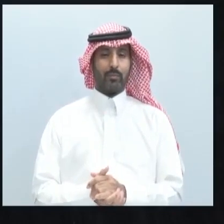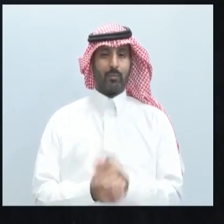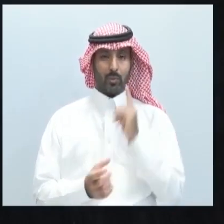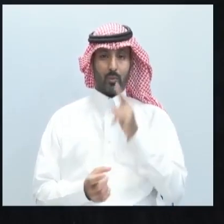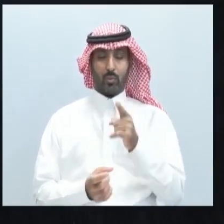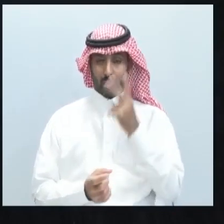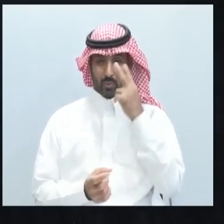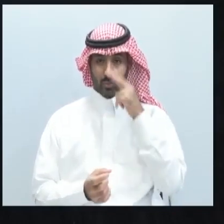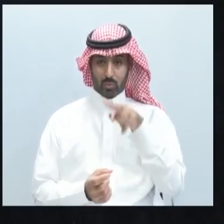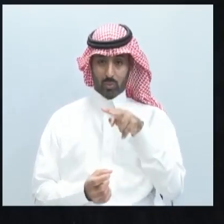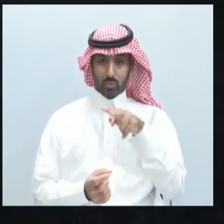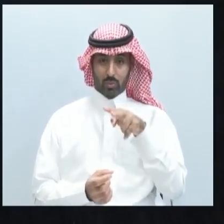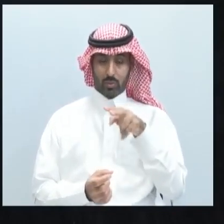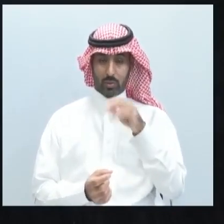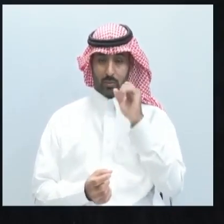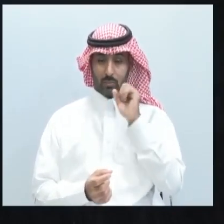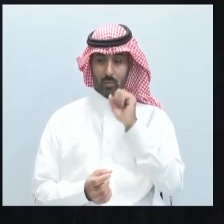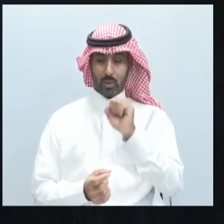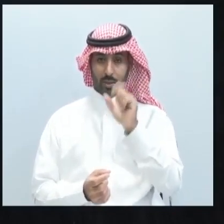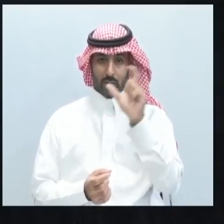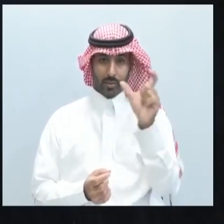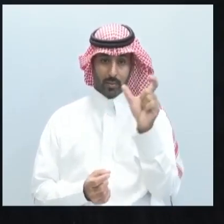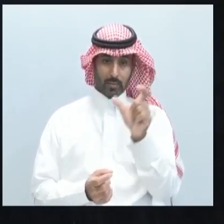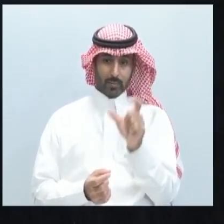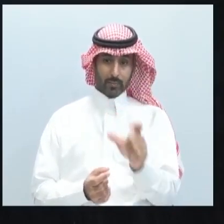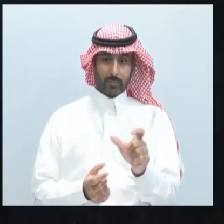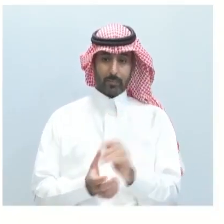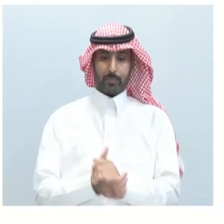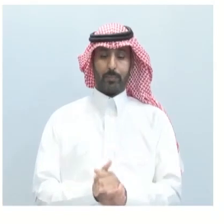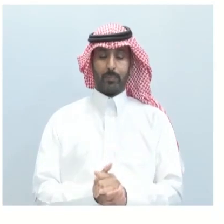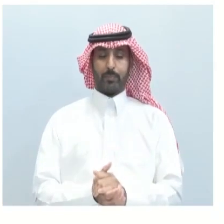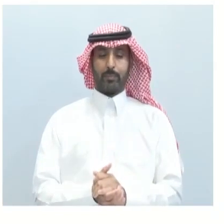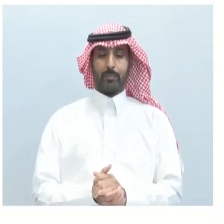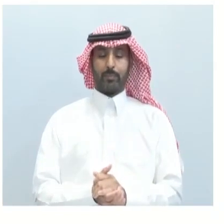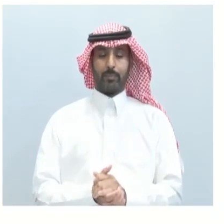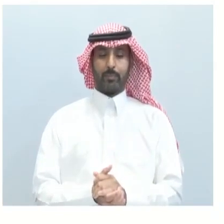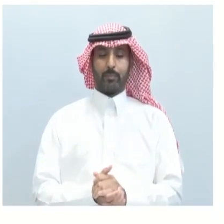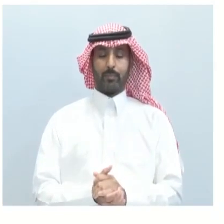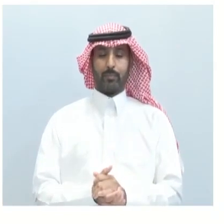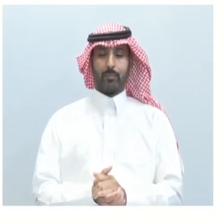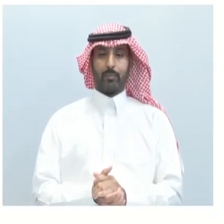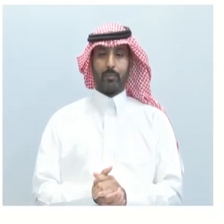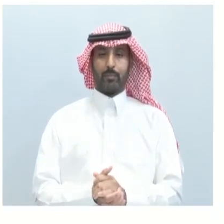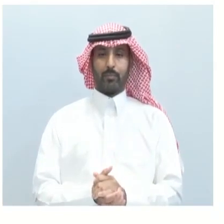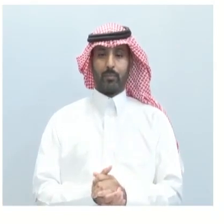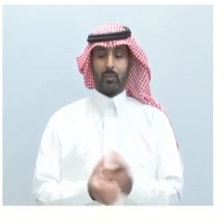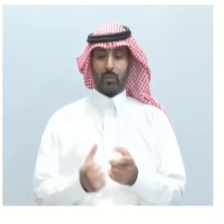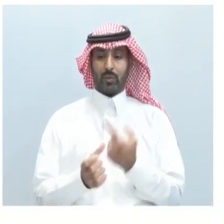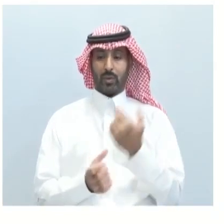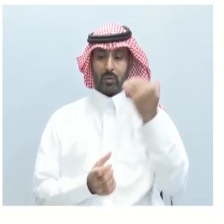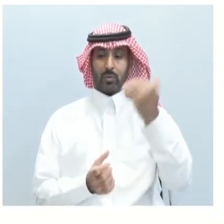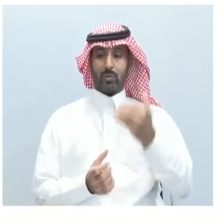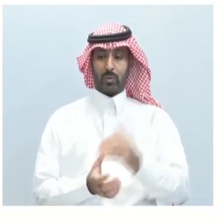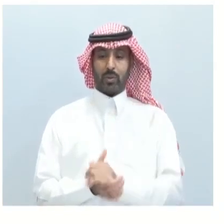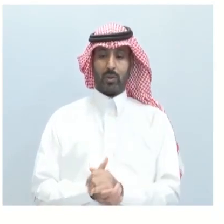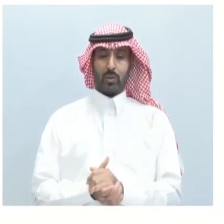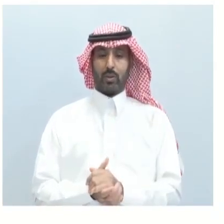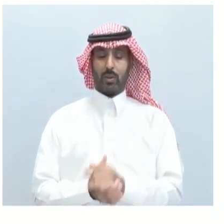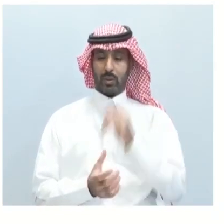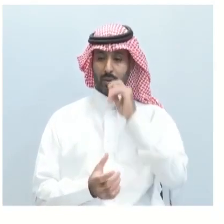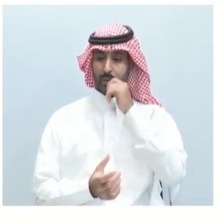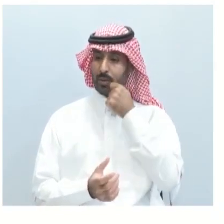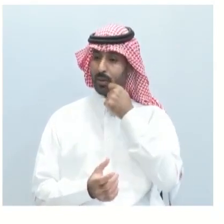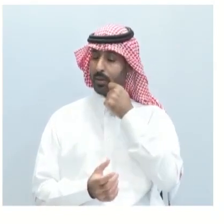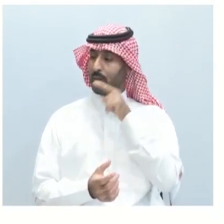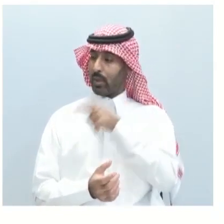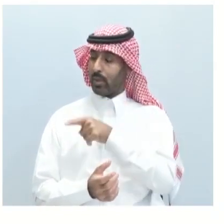to focus on certain words in each sentence. We can say, for example, that we have in the first one, he and his